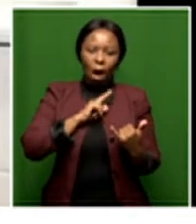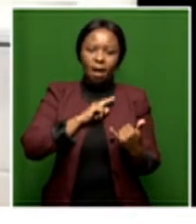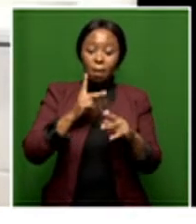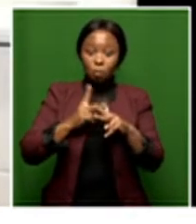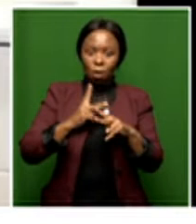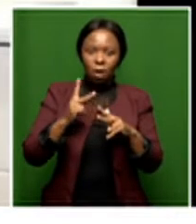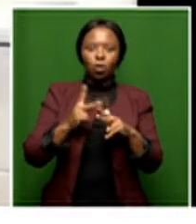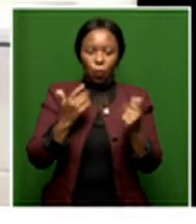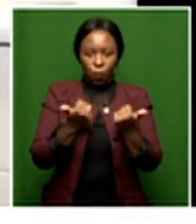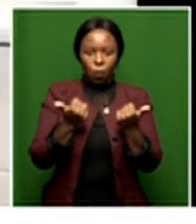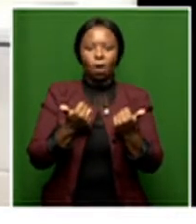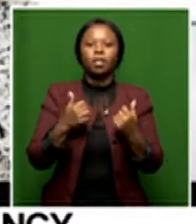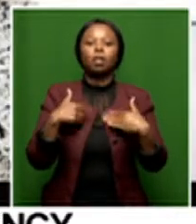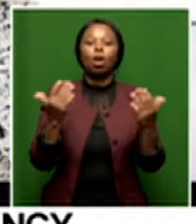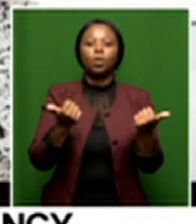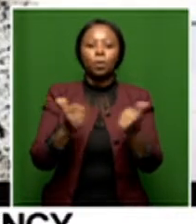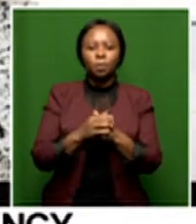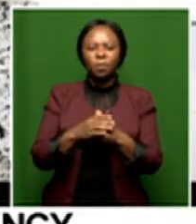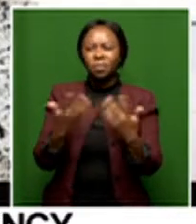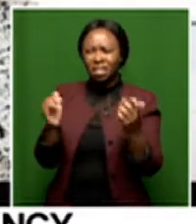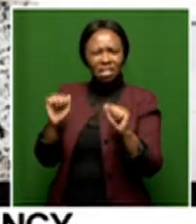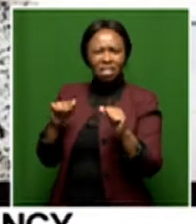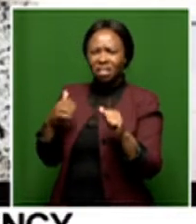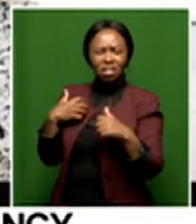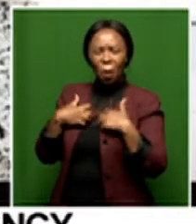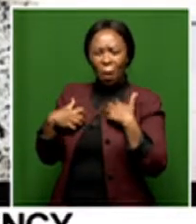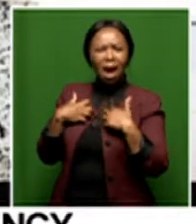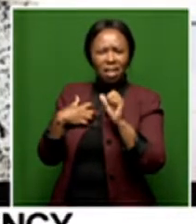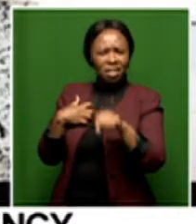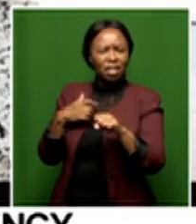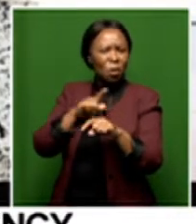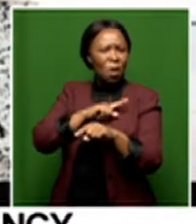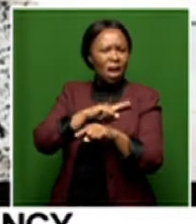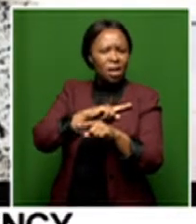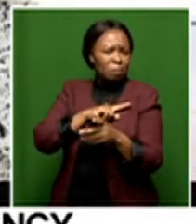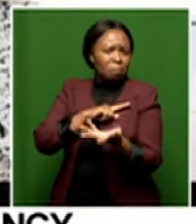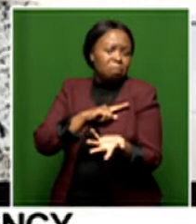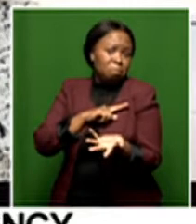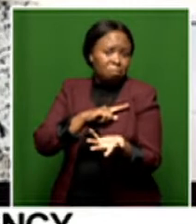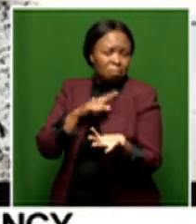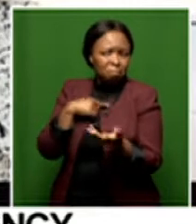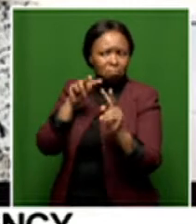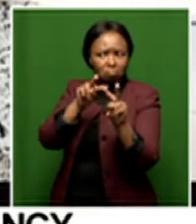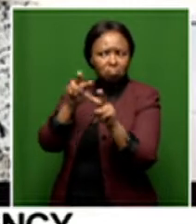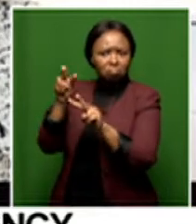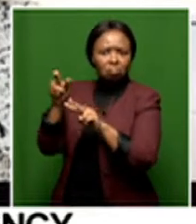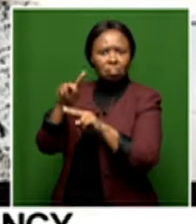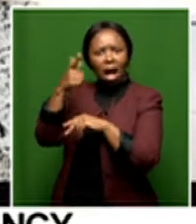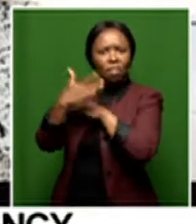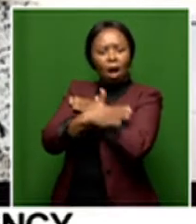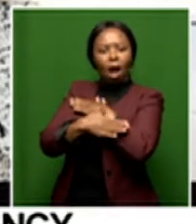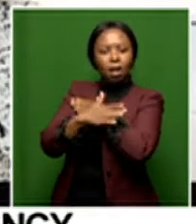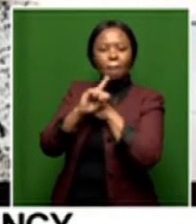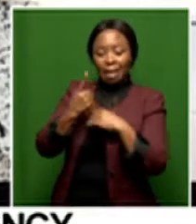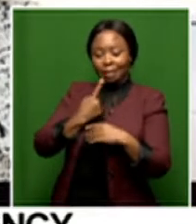ongoing for that. Because it is worrying, because the reality is that we're watching a lot of other countries, and I'm not going to